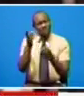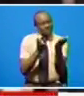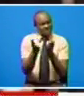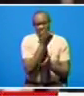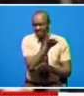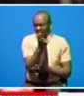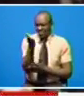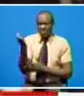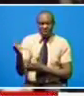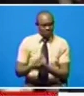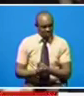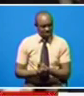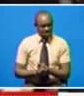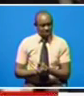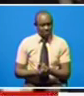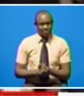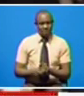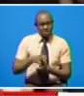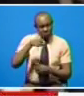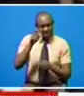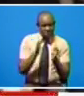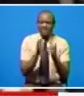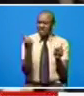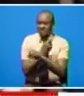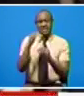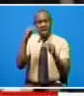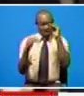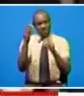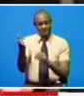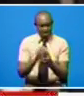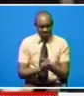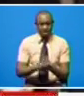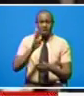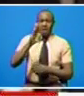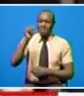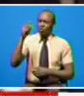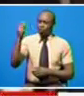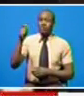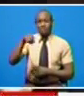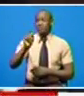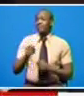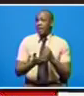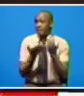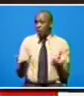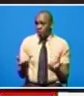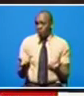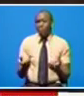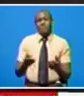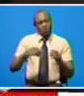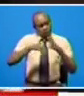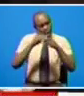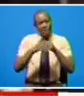served, at whatever level, Biwott contributed to the formulation